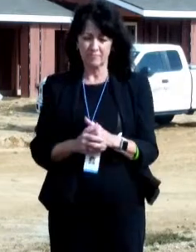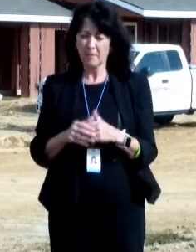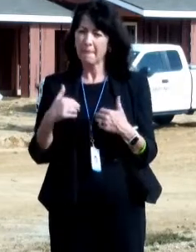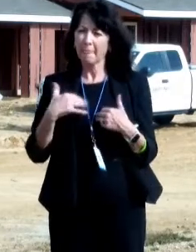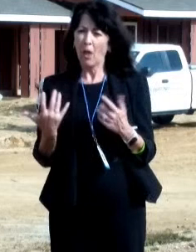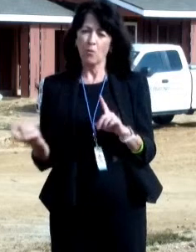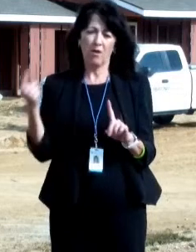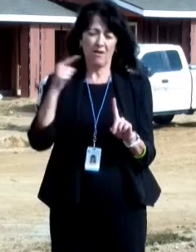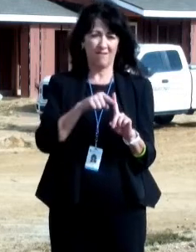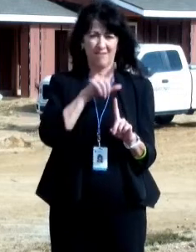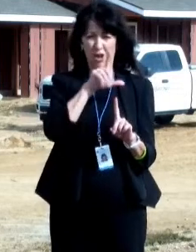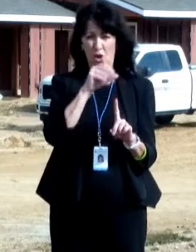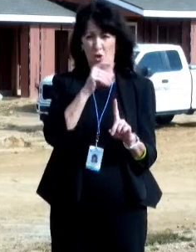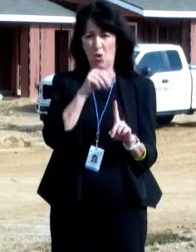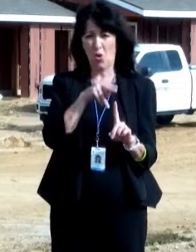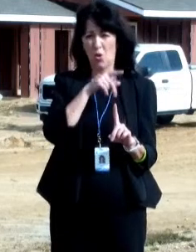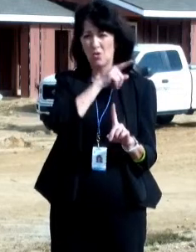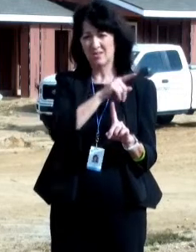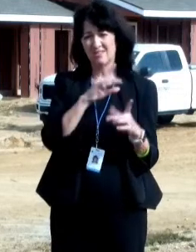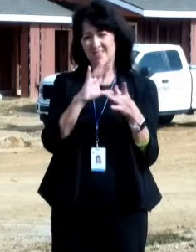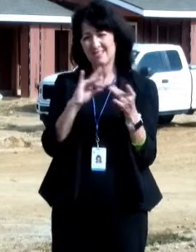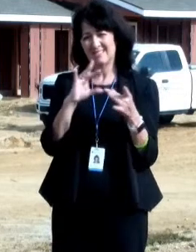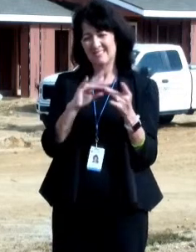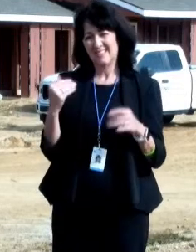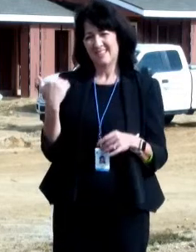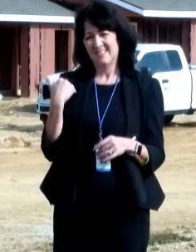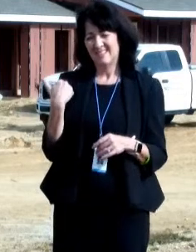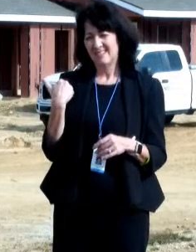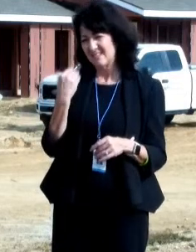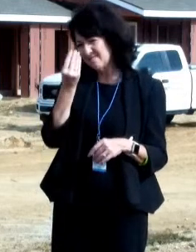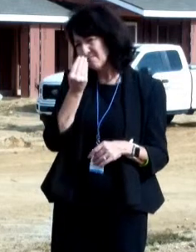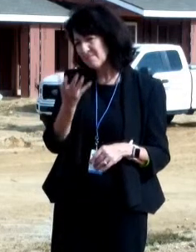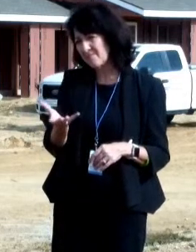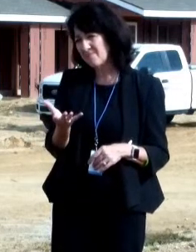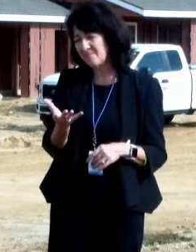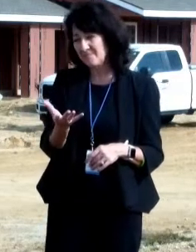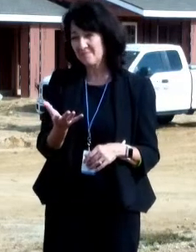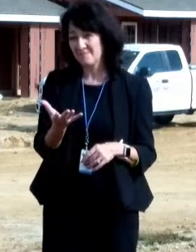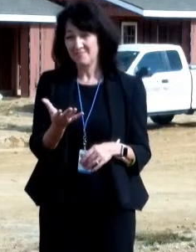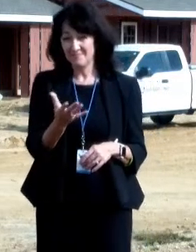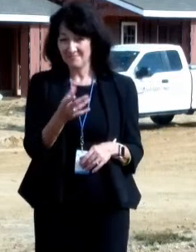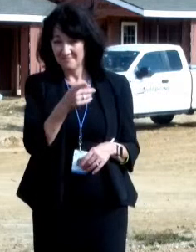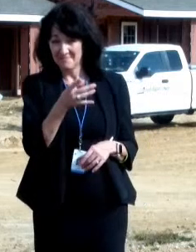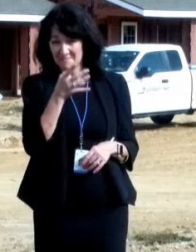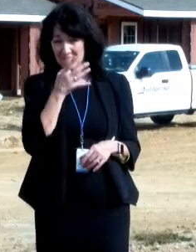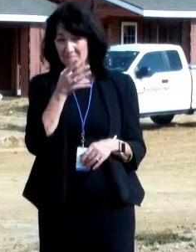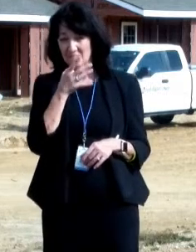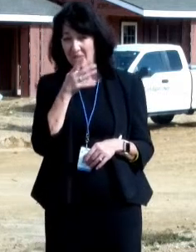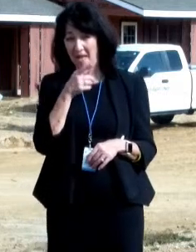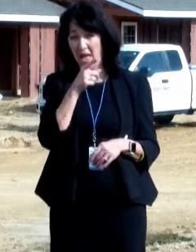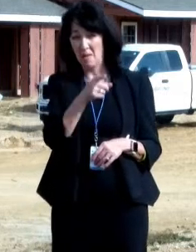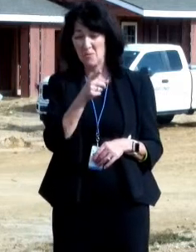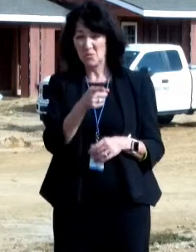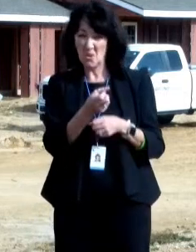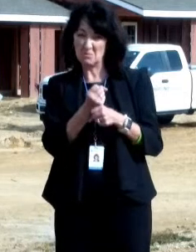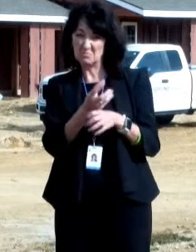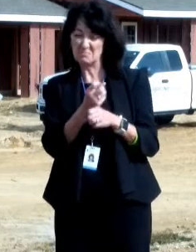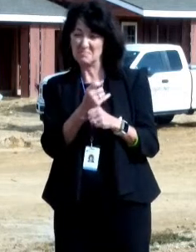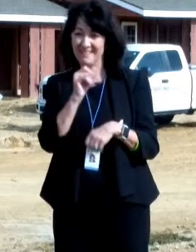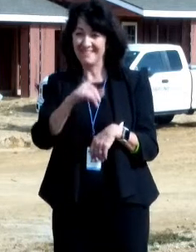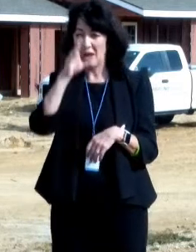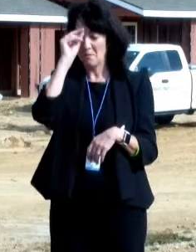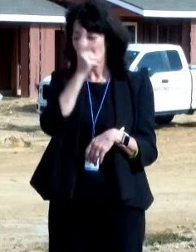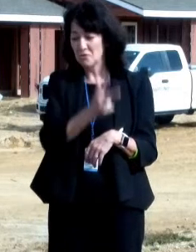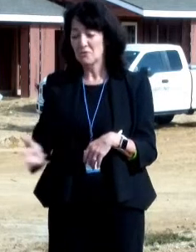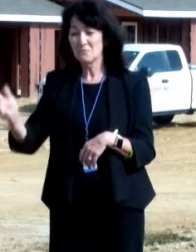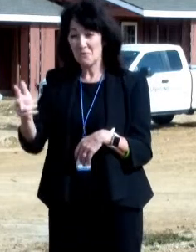Logan said. Where is he? And by the way, Mom, when you had that confrontation with those young lads,